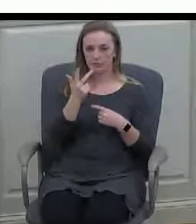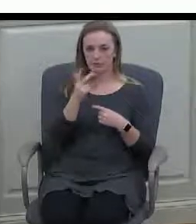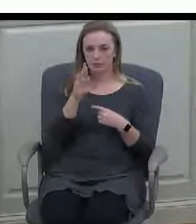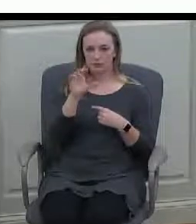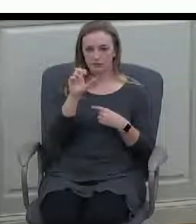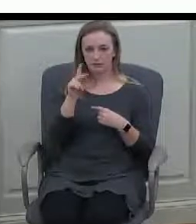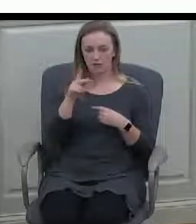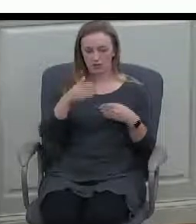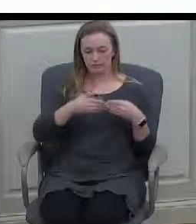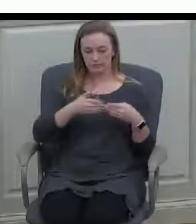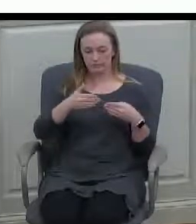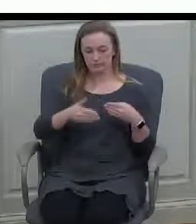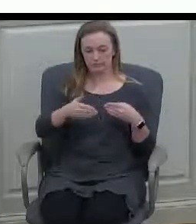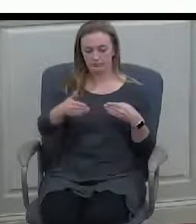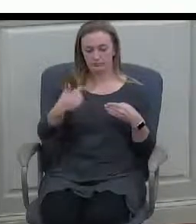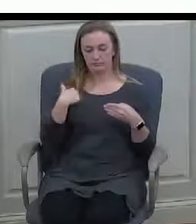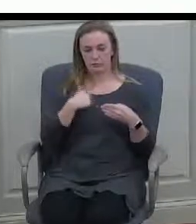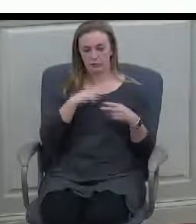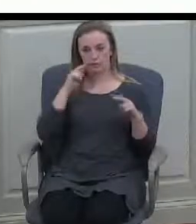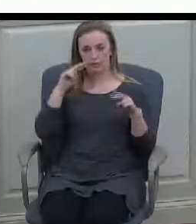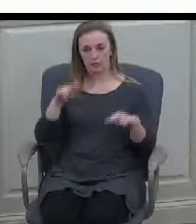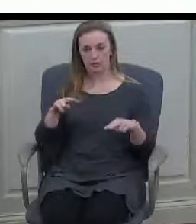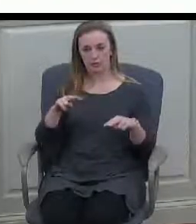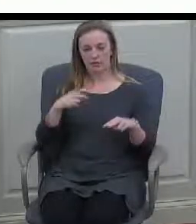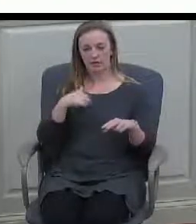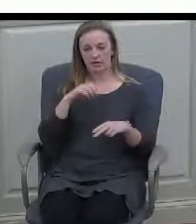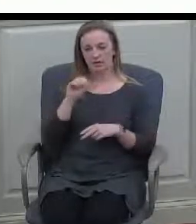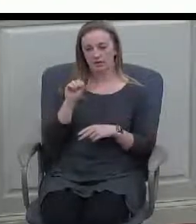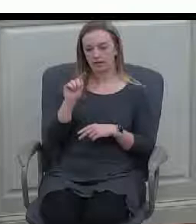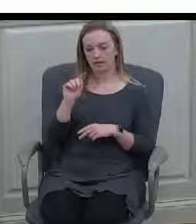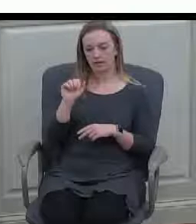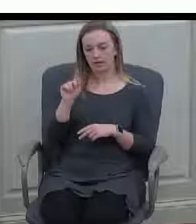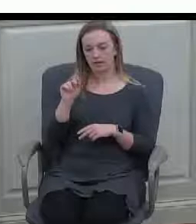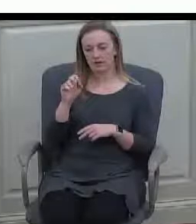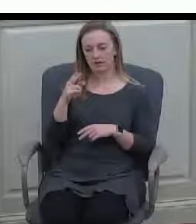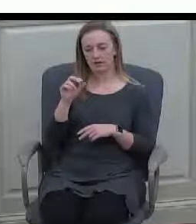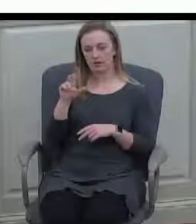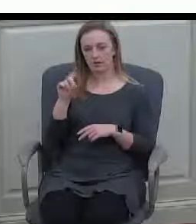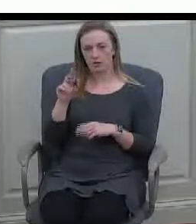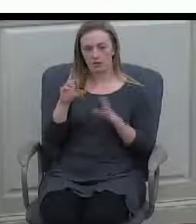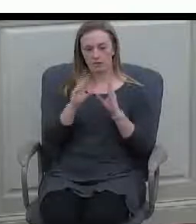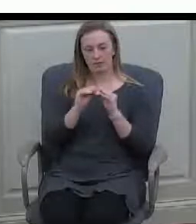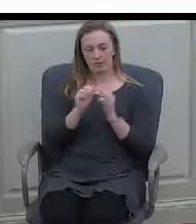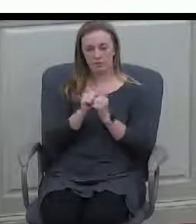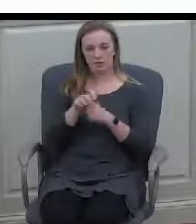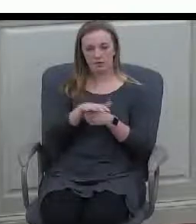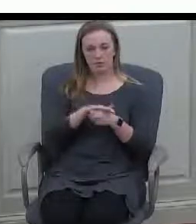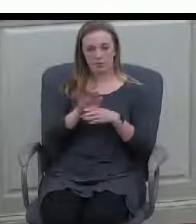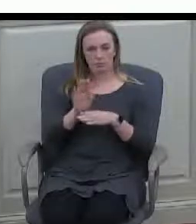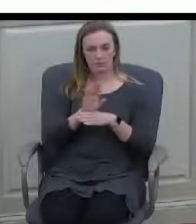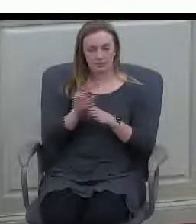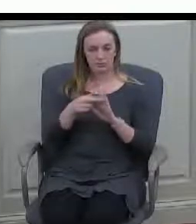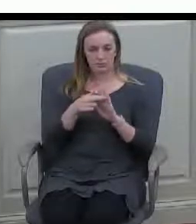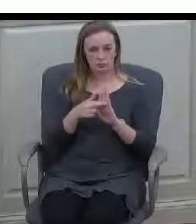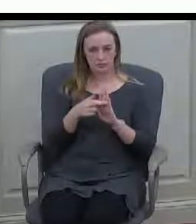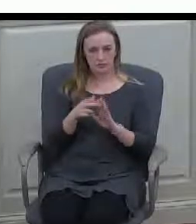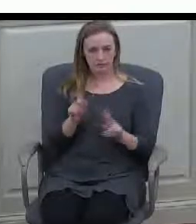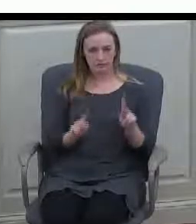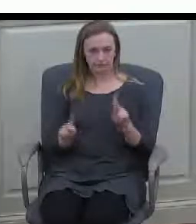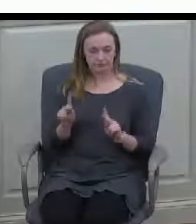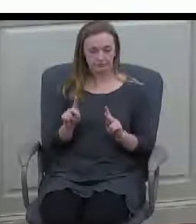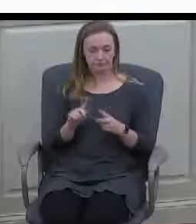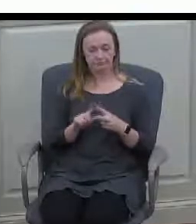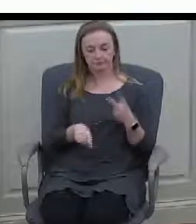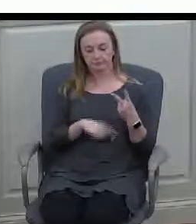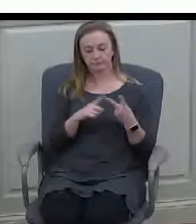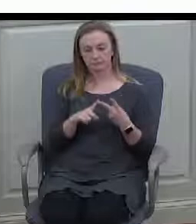looking at. We had we had a stakeholder meeting with local business representatives, and we also